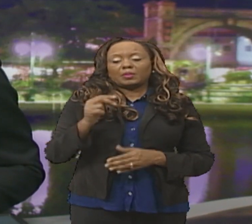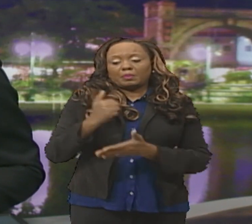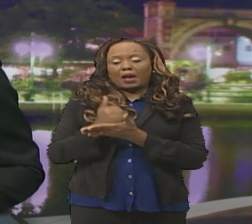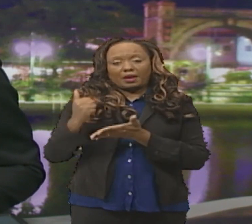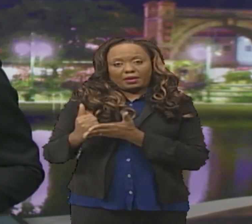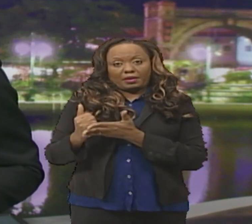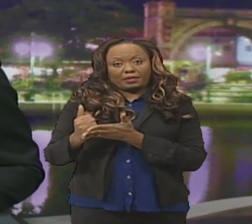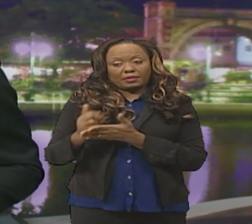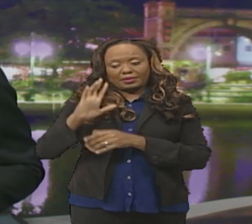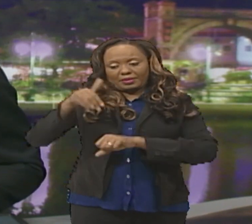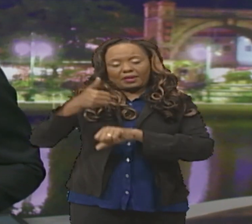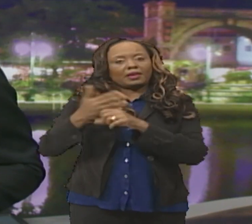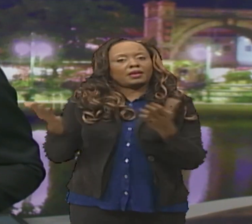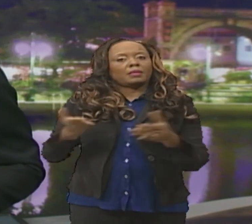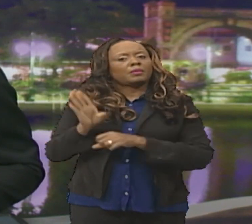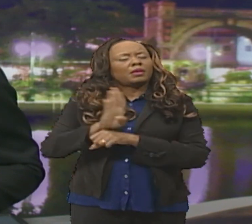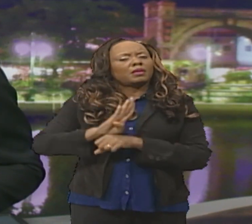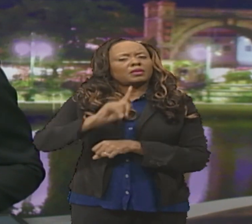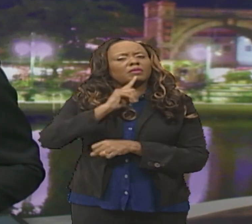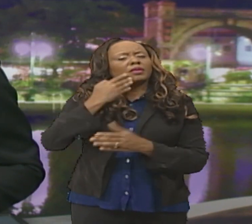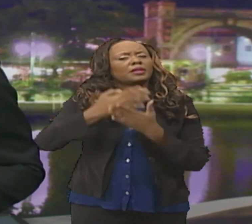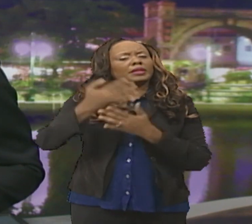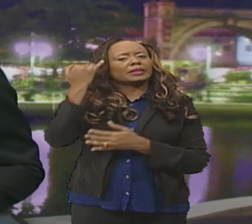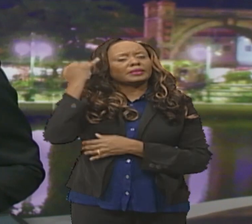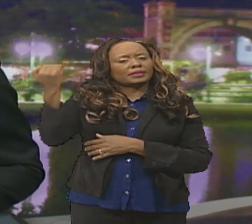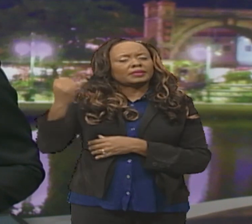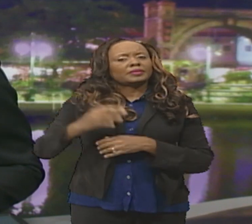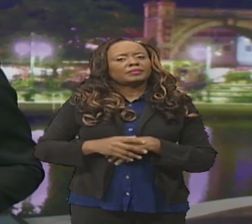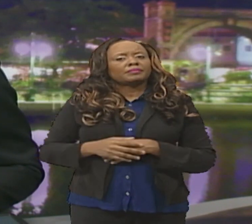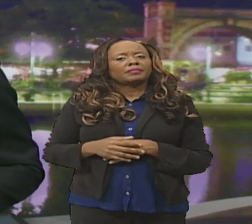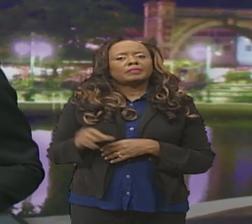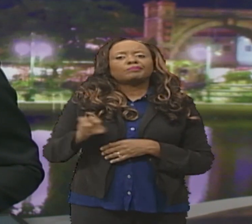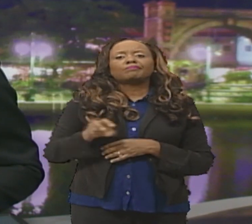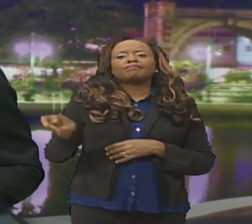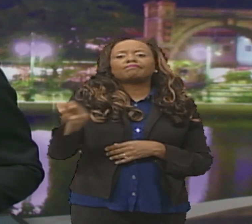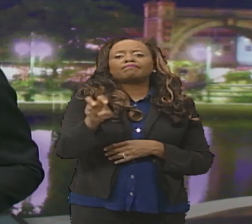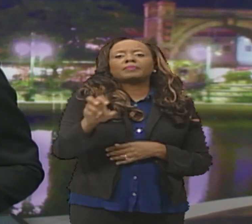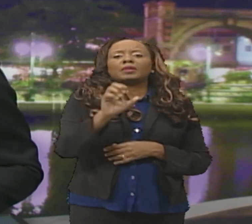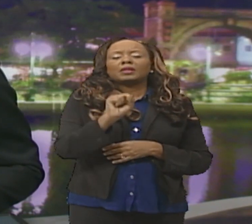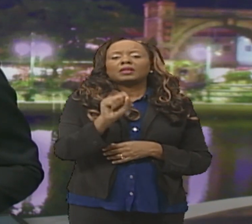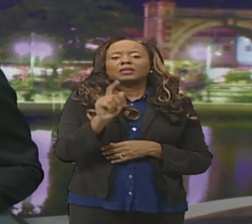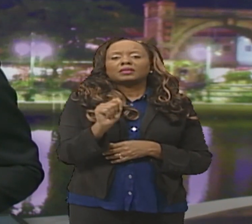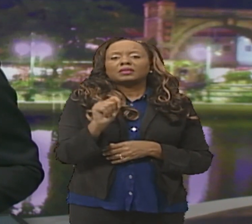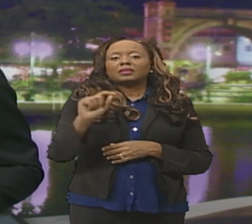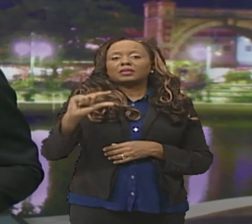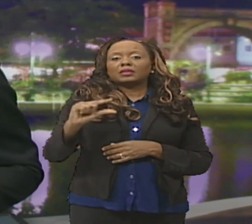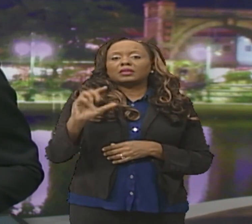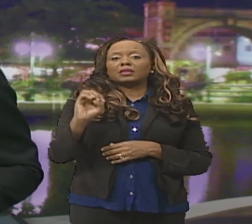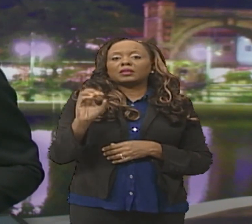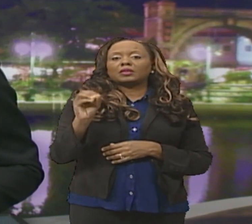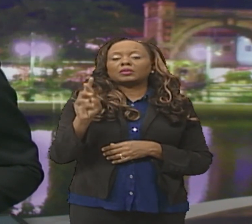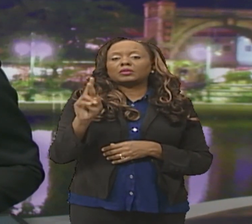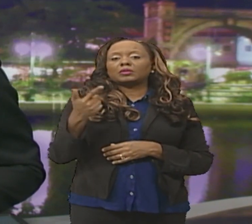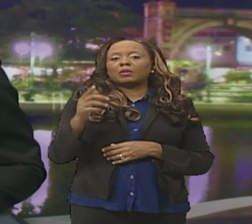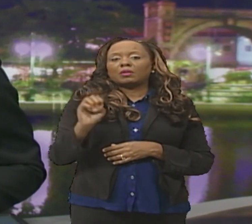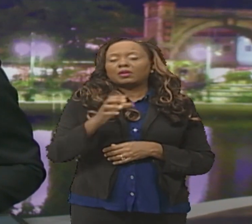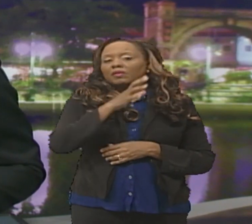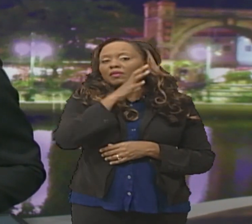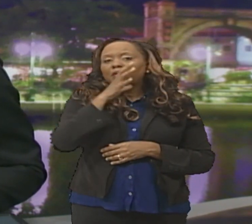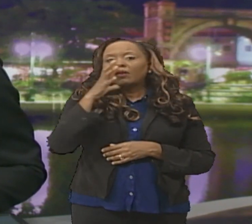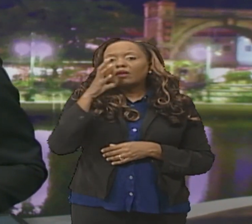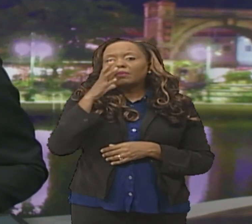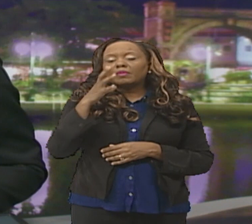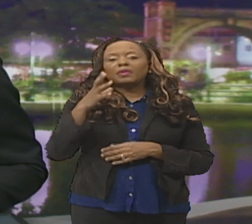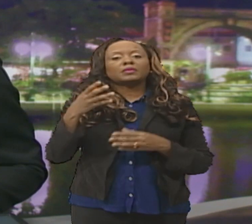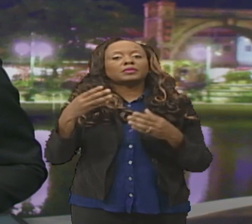is a good idea. Speaking to the media during a tour of the St. George Farmers Marketing Co-op Society Limited in the